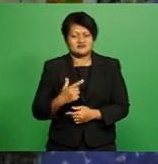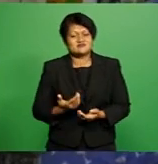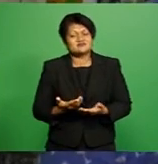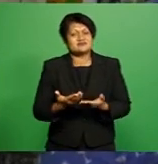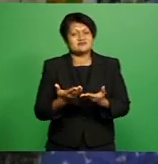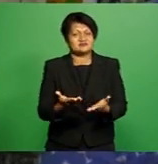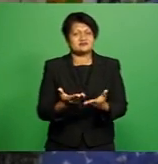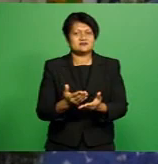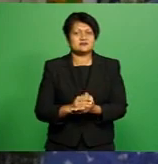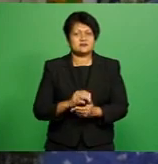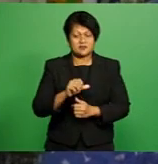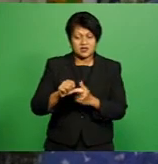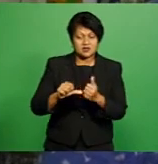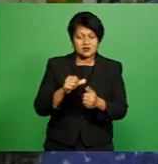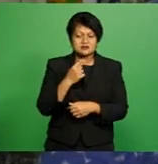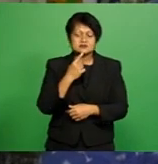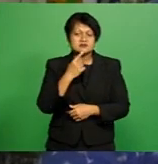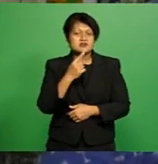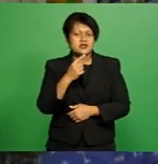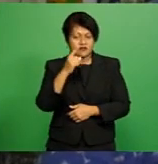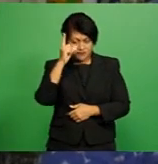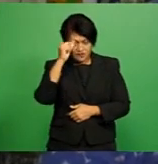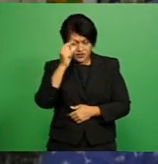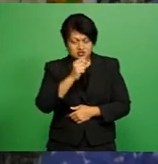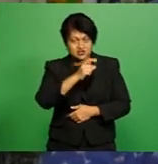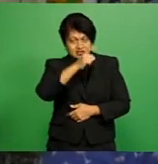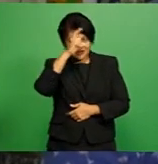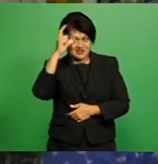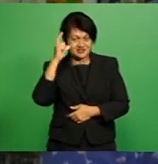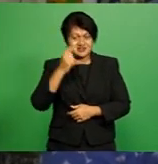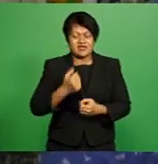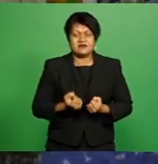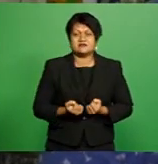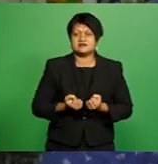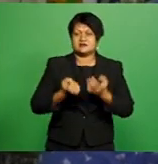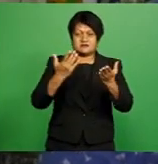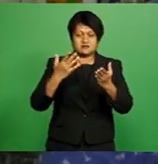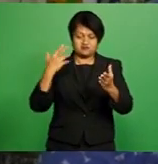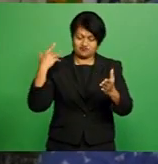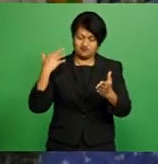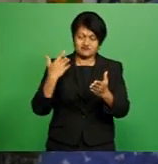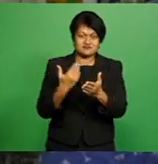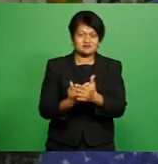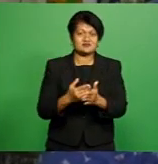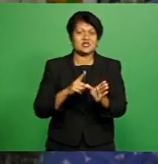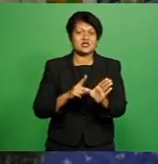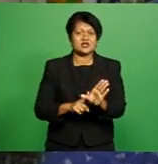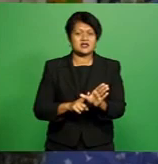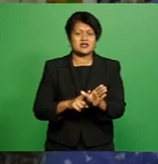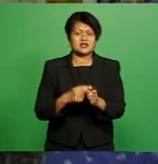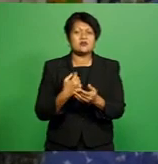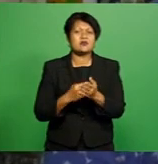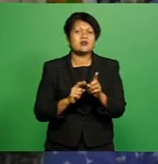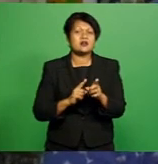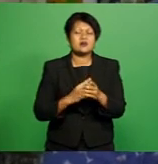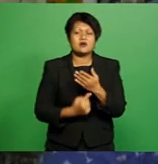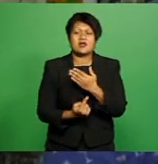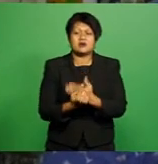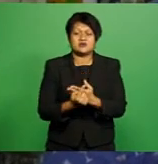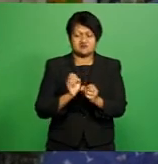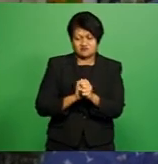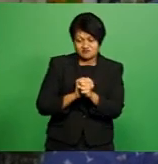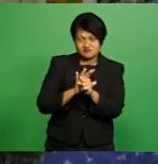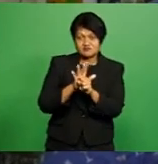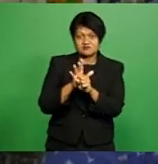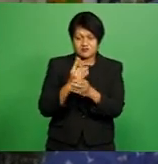The association says Fijian nurses have sacrificed a lot over the years, particularly at the height of the COVID-19 pandemic